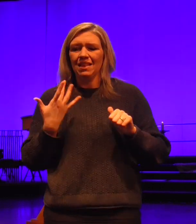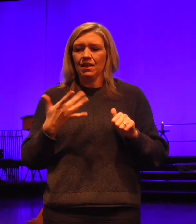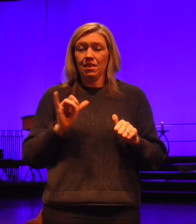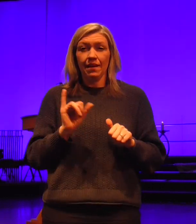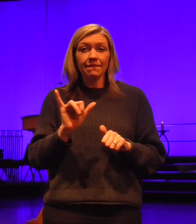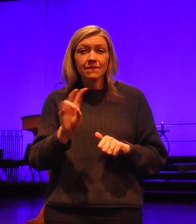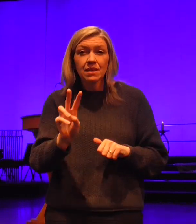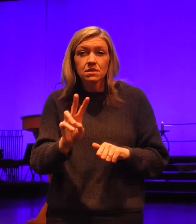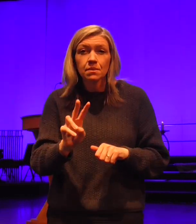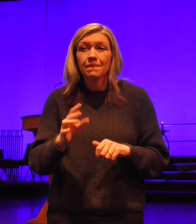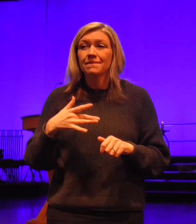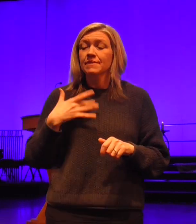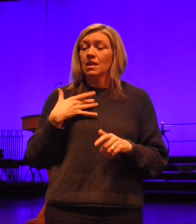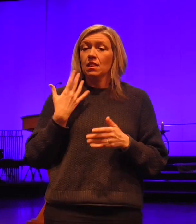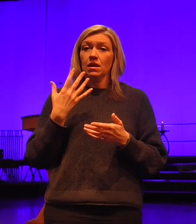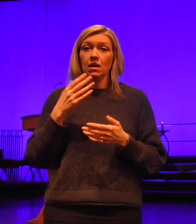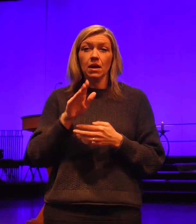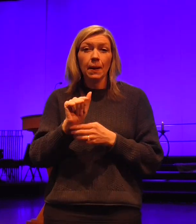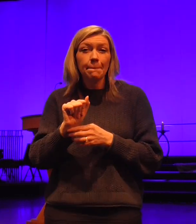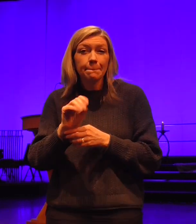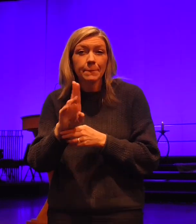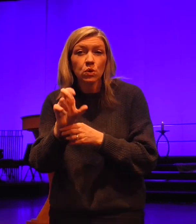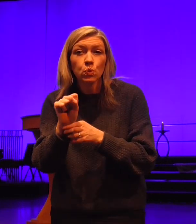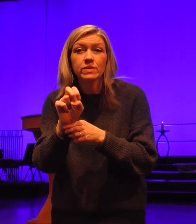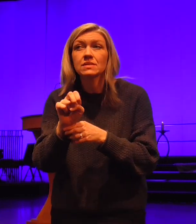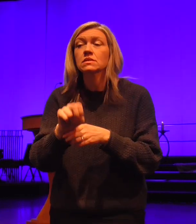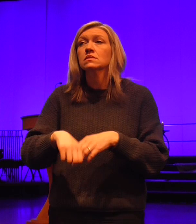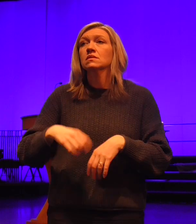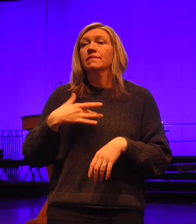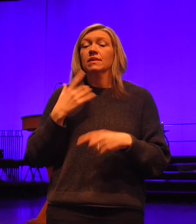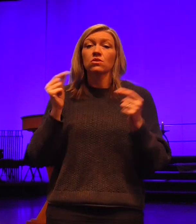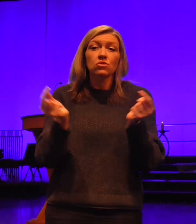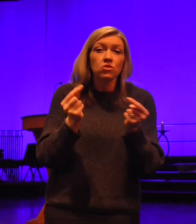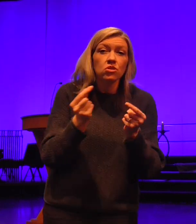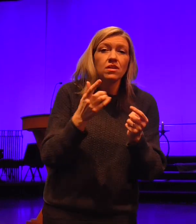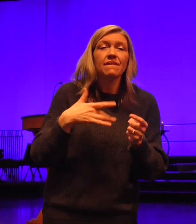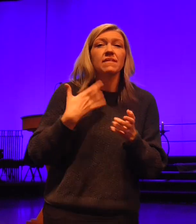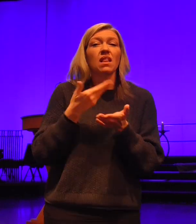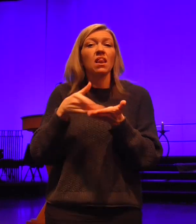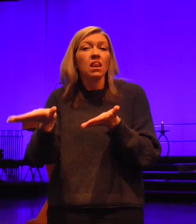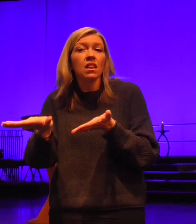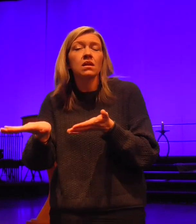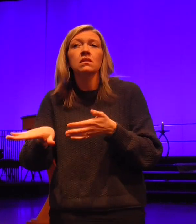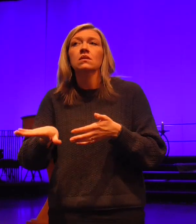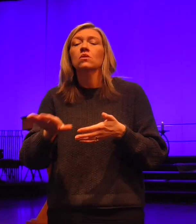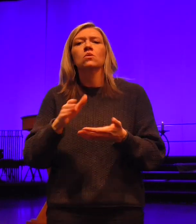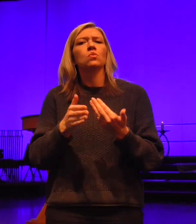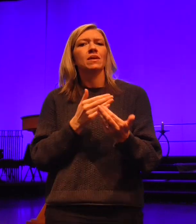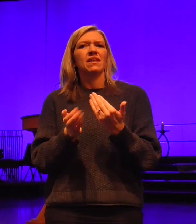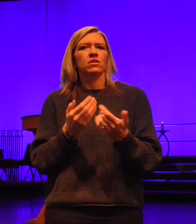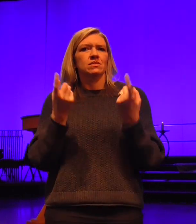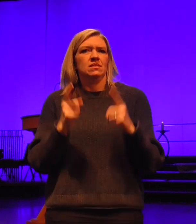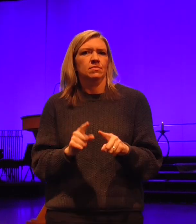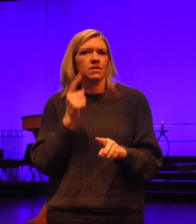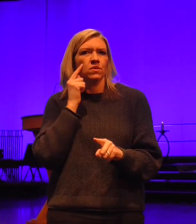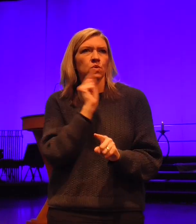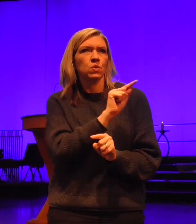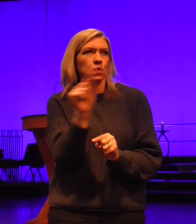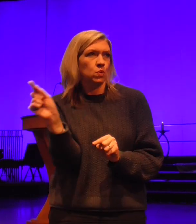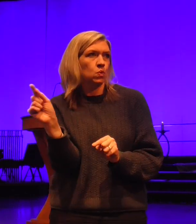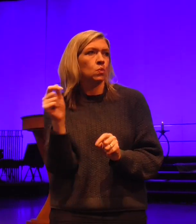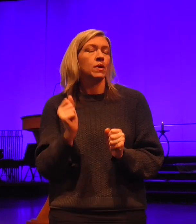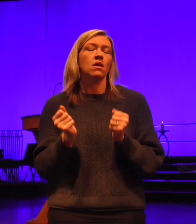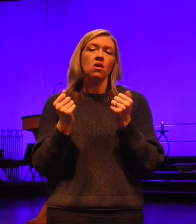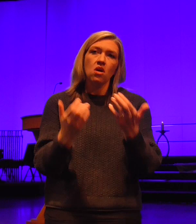feeling abused, feeling hurt, feeling discounted, disenfranchised, whatever that story is, we offer over and